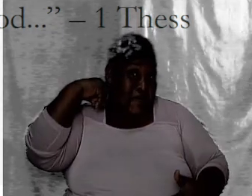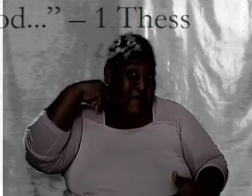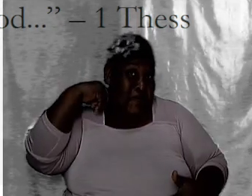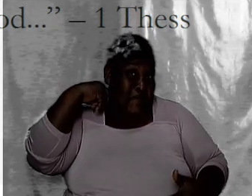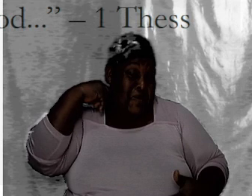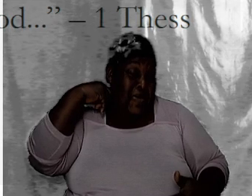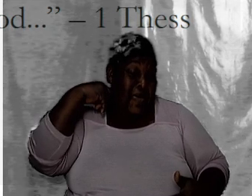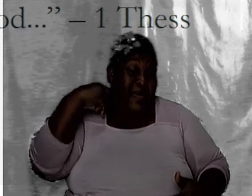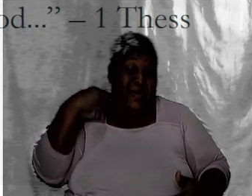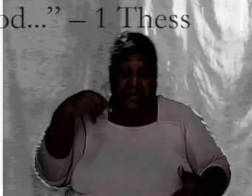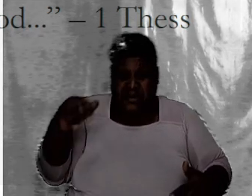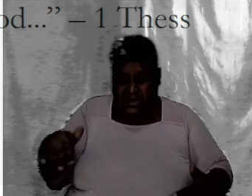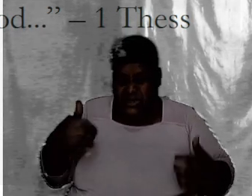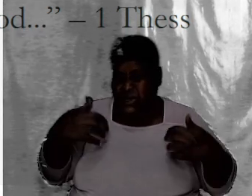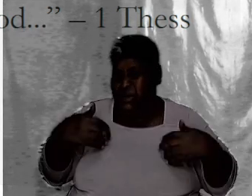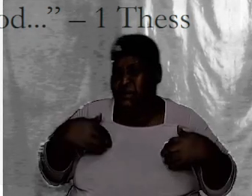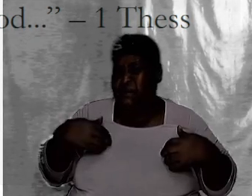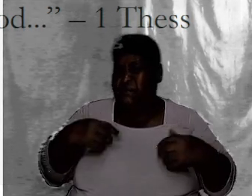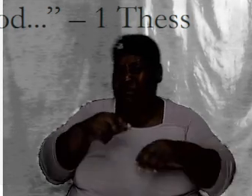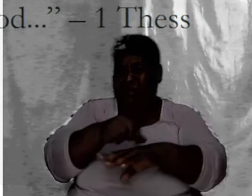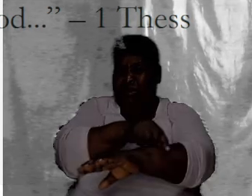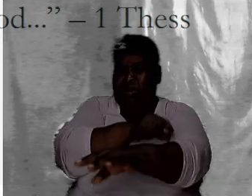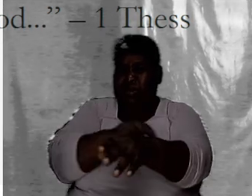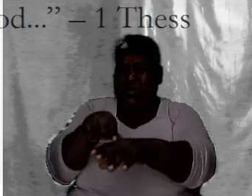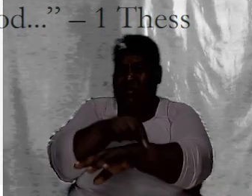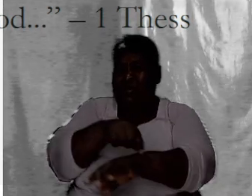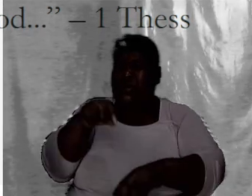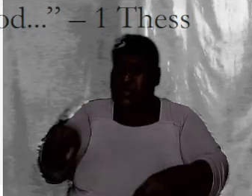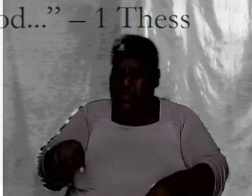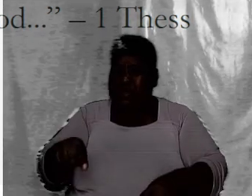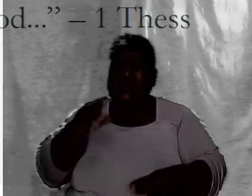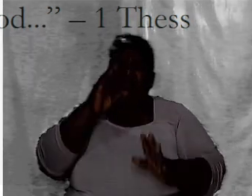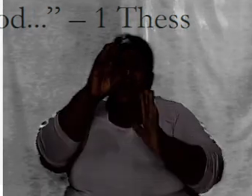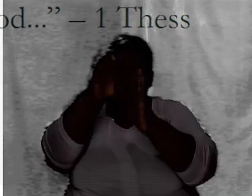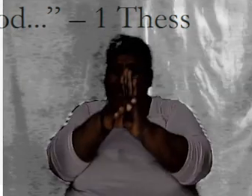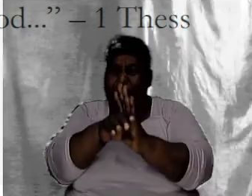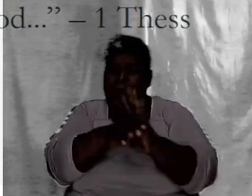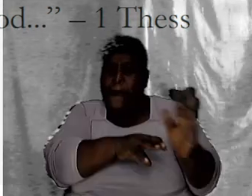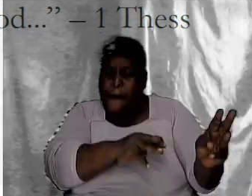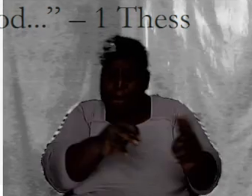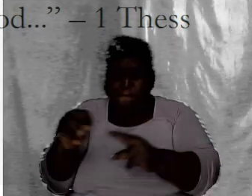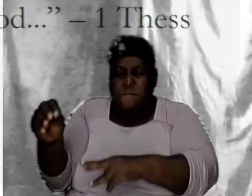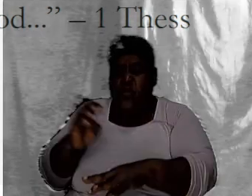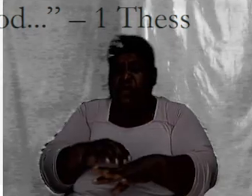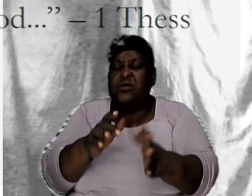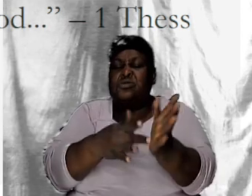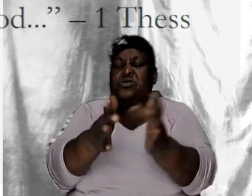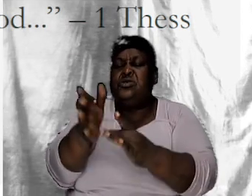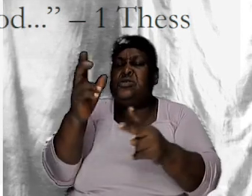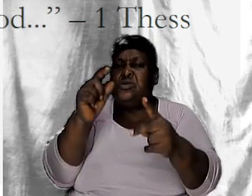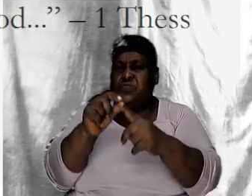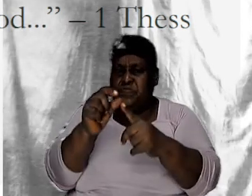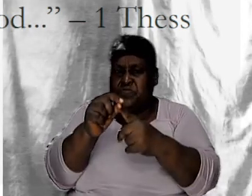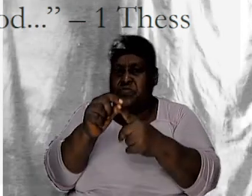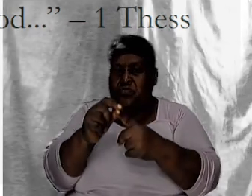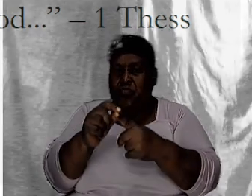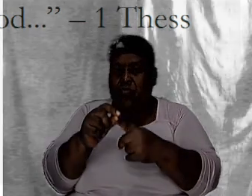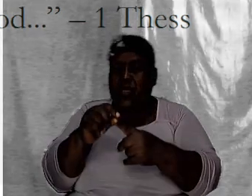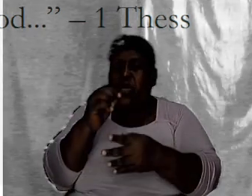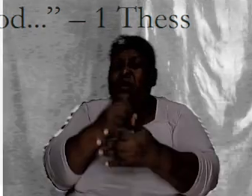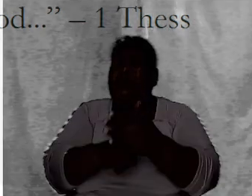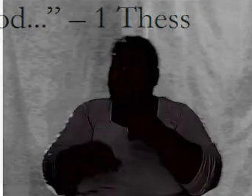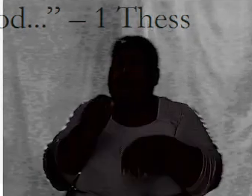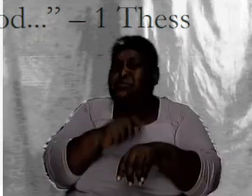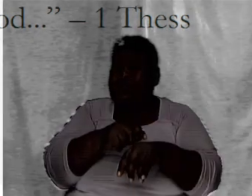still have leprosy. But anyway, at this command, I'm going to move at his word. Can I tell somebody, sometimes, amen, God will ask you to do